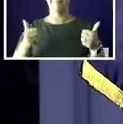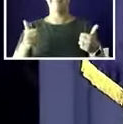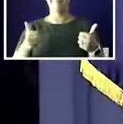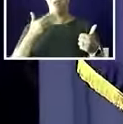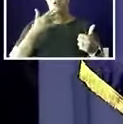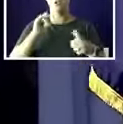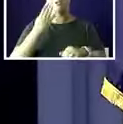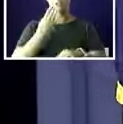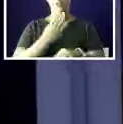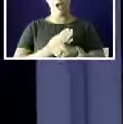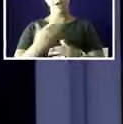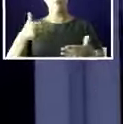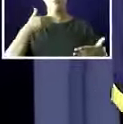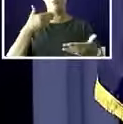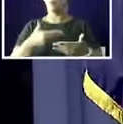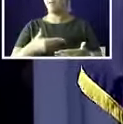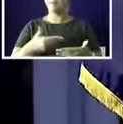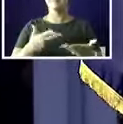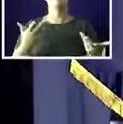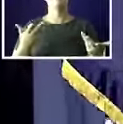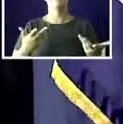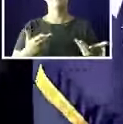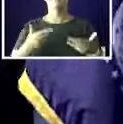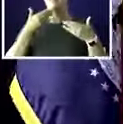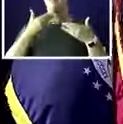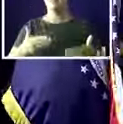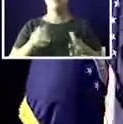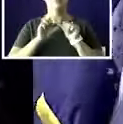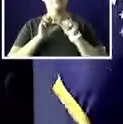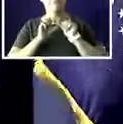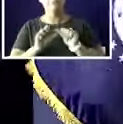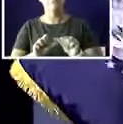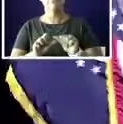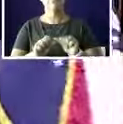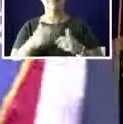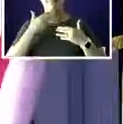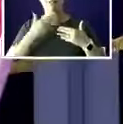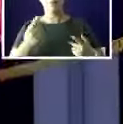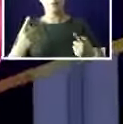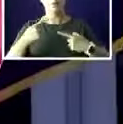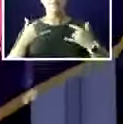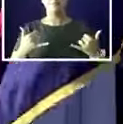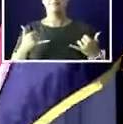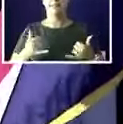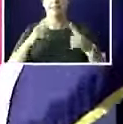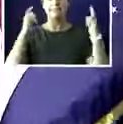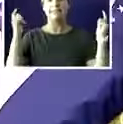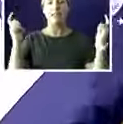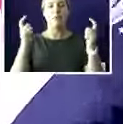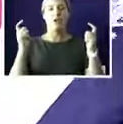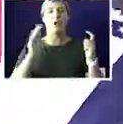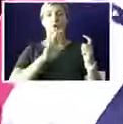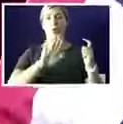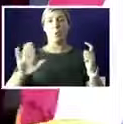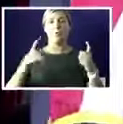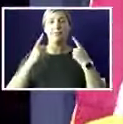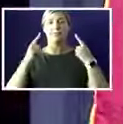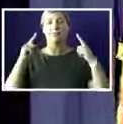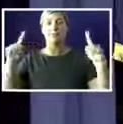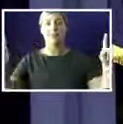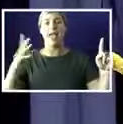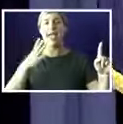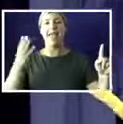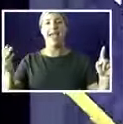Good job getting here. Thank you for persisting with us. Thank you for coming today to celebrate the accomplishments and the graduation